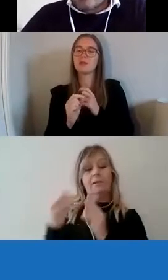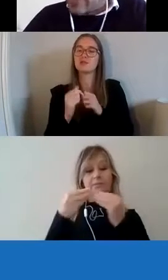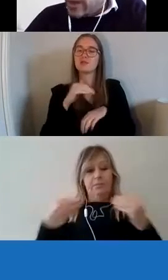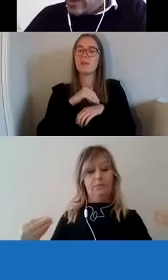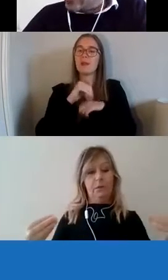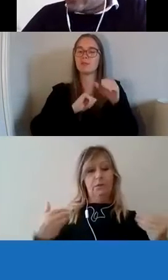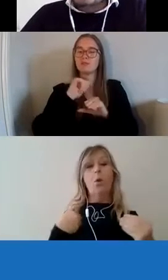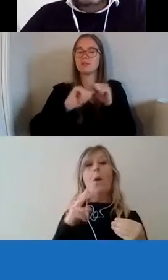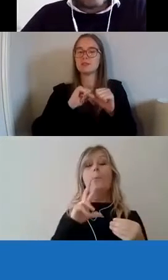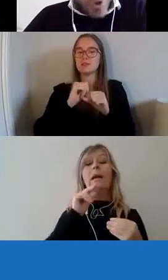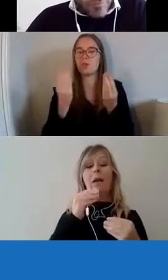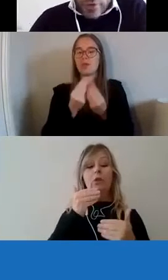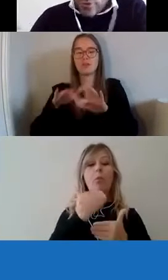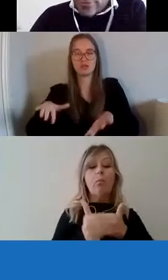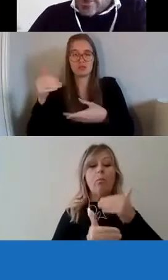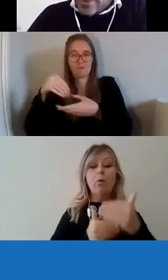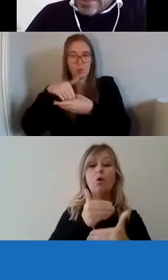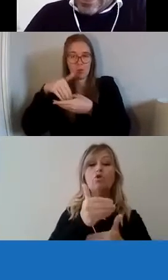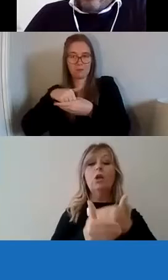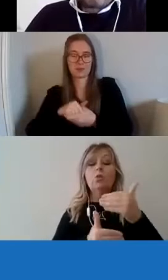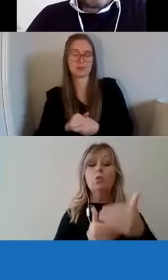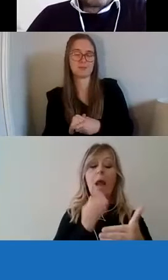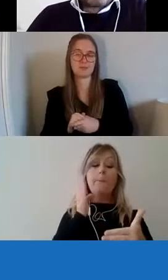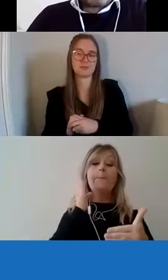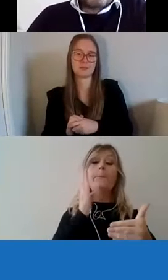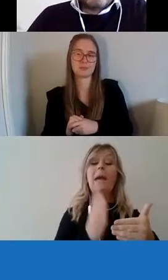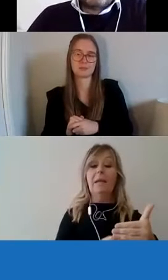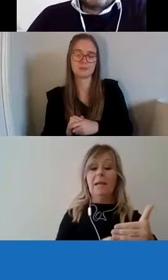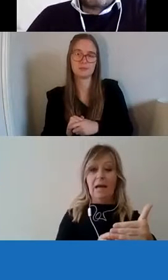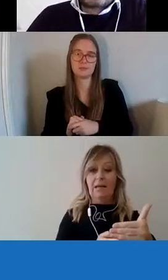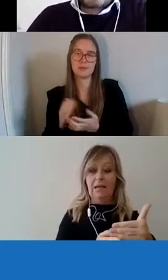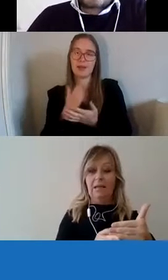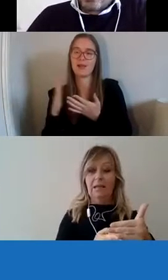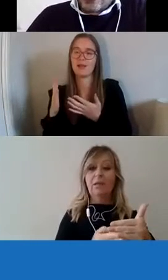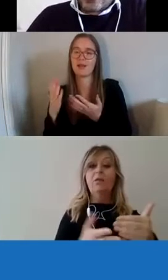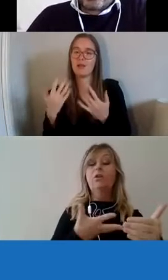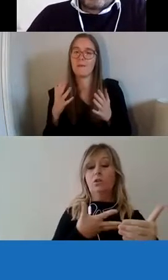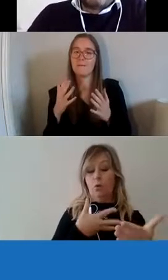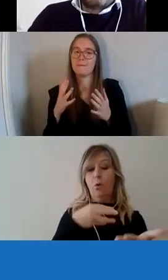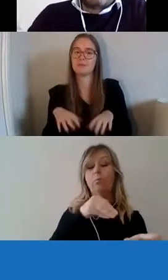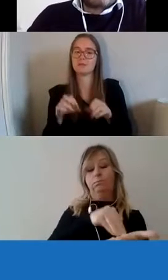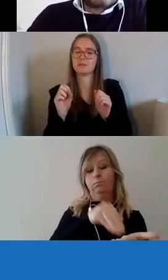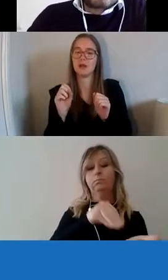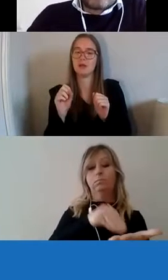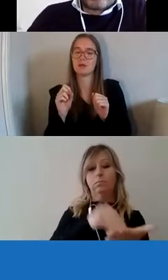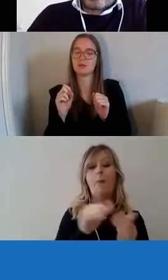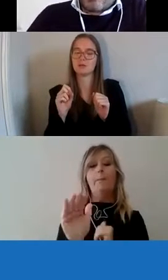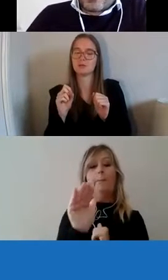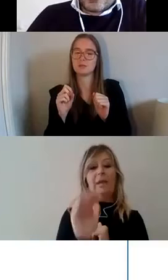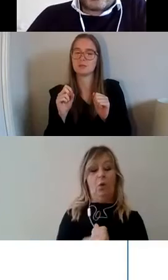we have children involved also. Clearly, we started